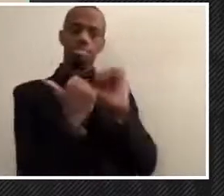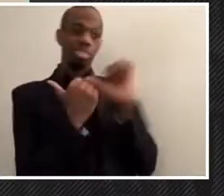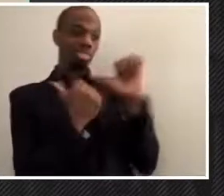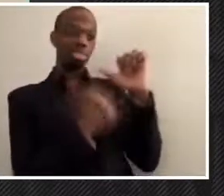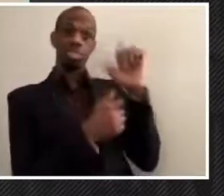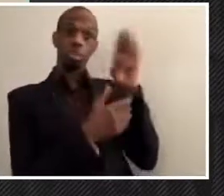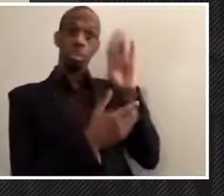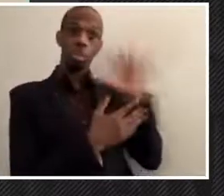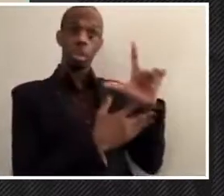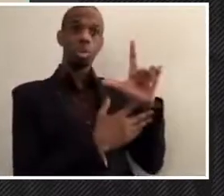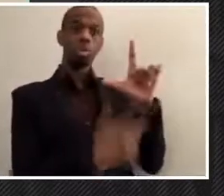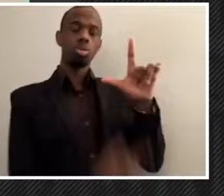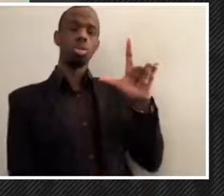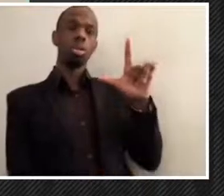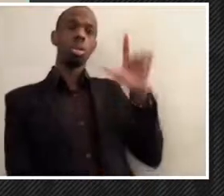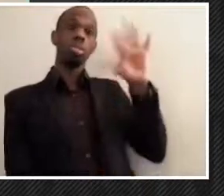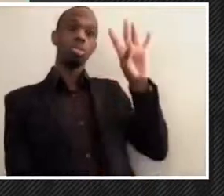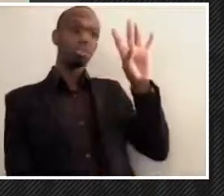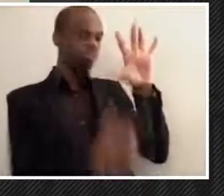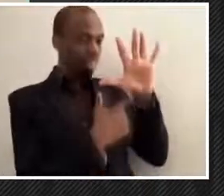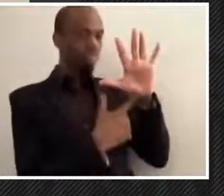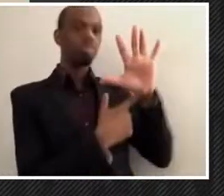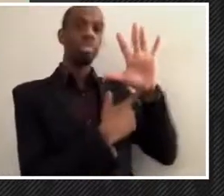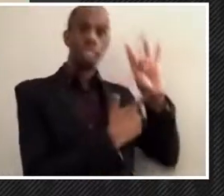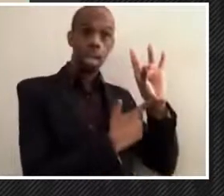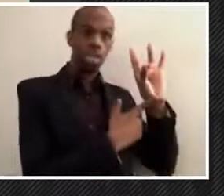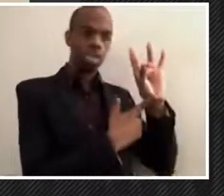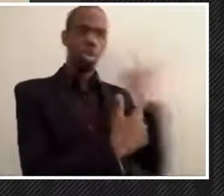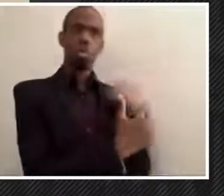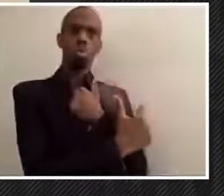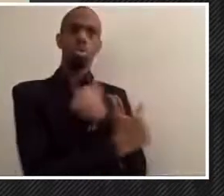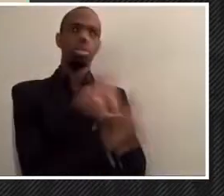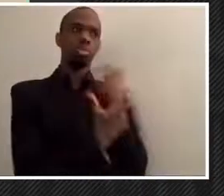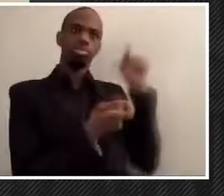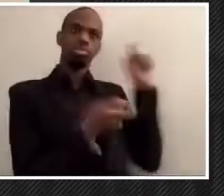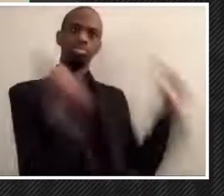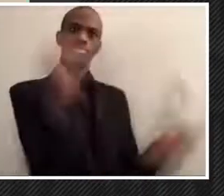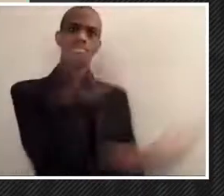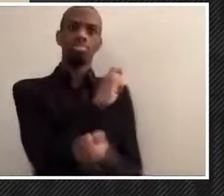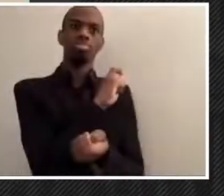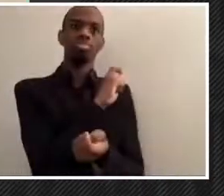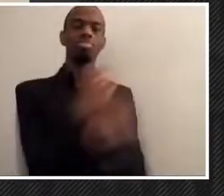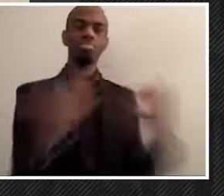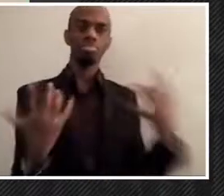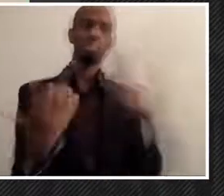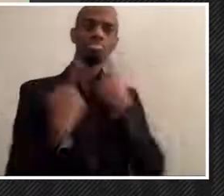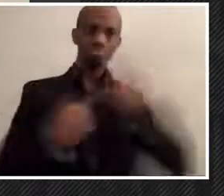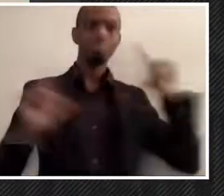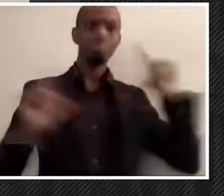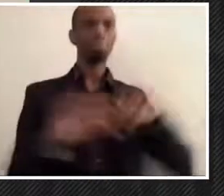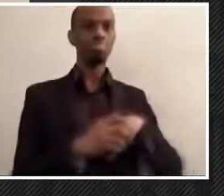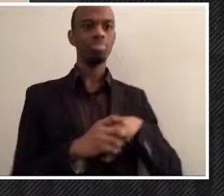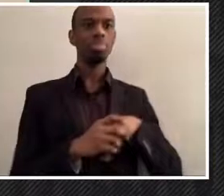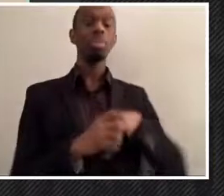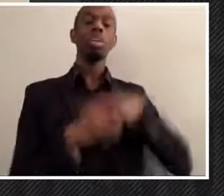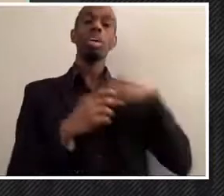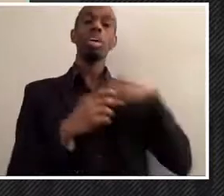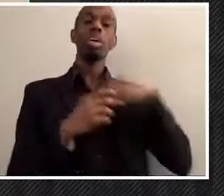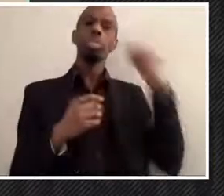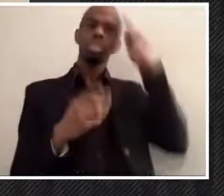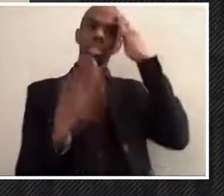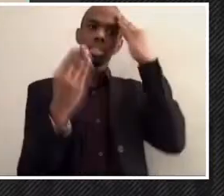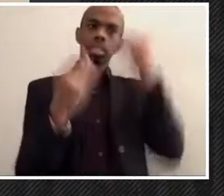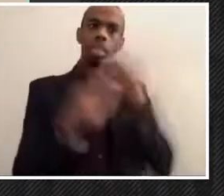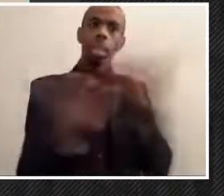watching this, not who are just a part of the ACLU family, but who are watching this, who may not be as deeply involved in our work, to know there has been nothing in